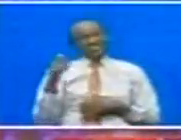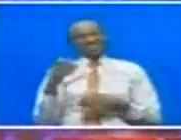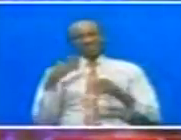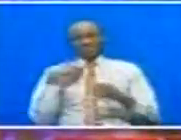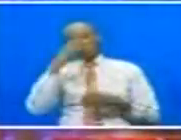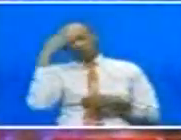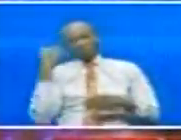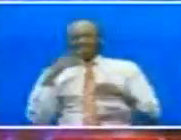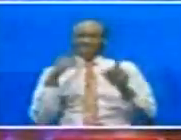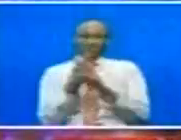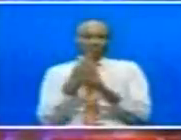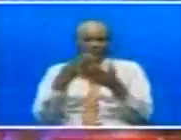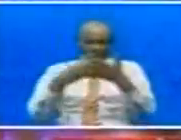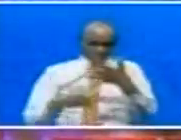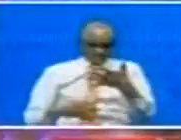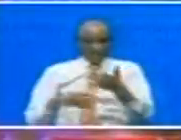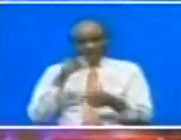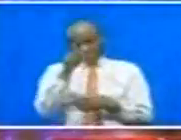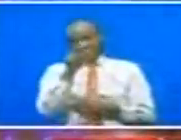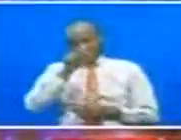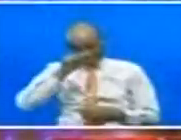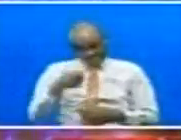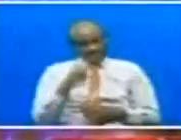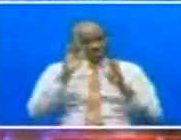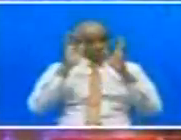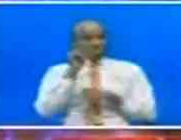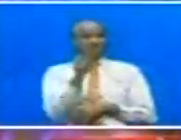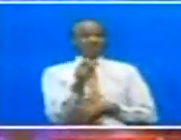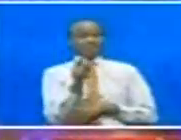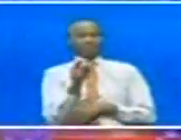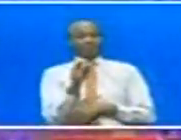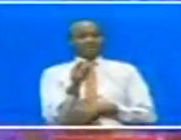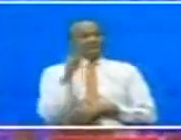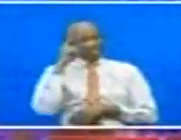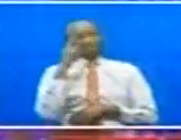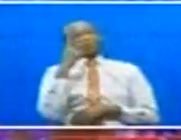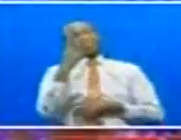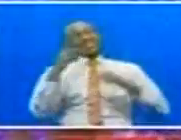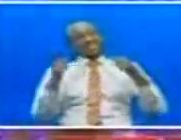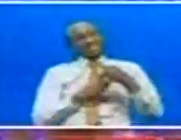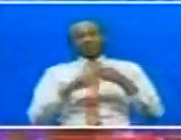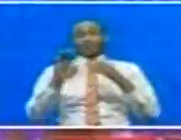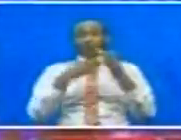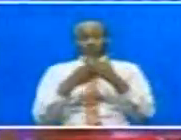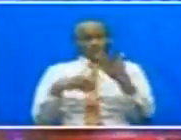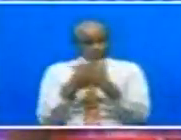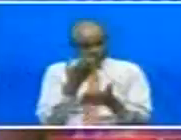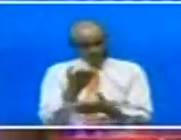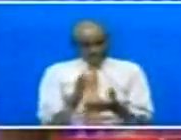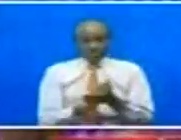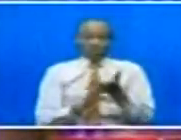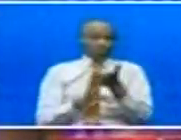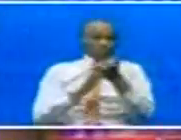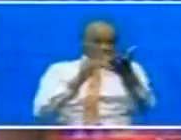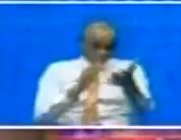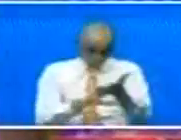I've forgotten, but you know, those are key. I mean, I think they make about 26 proposals, you know, to amend